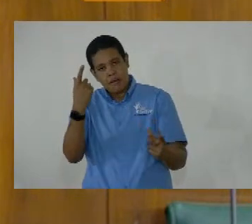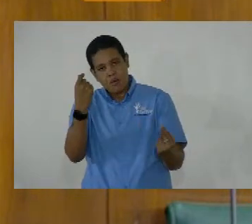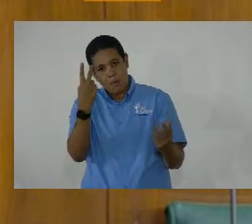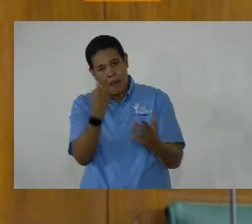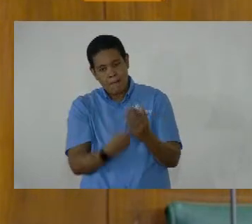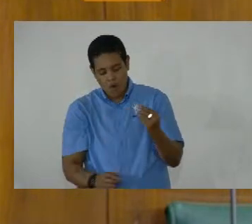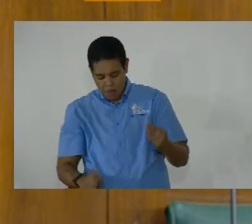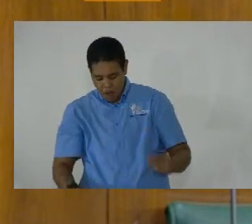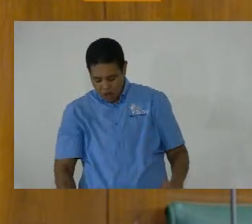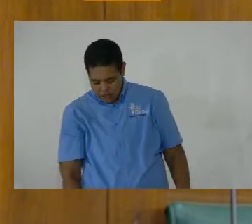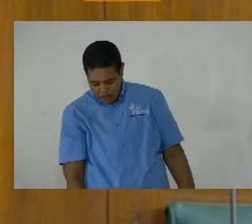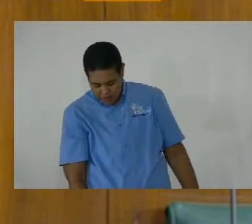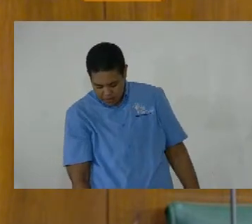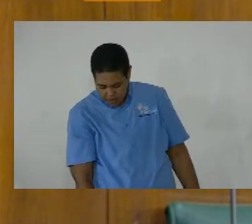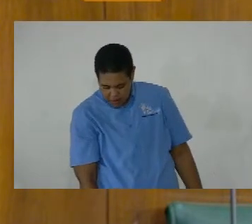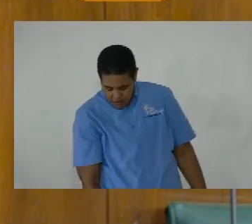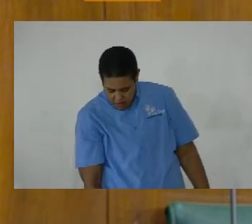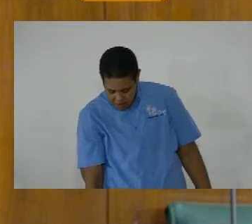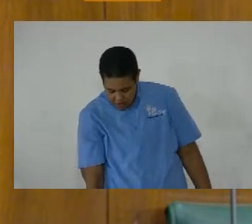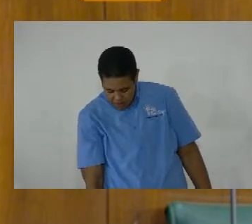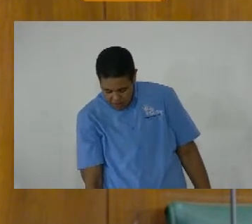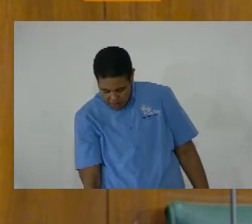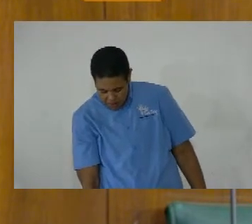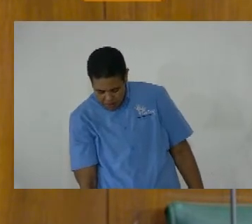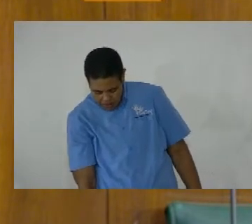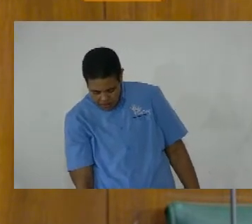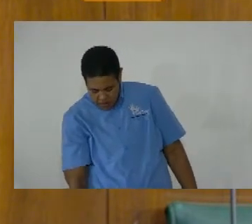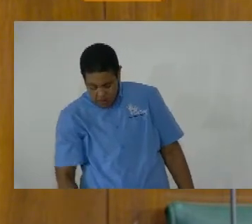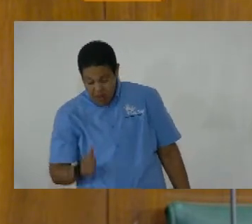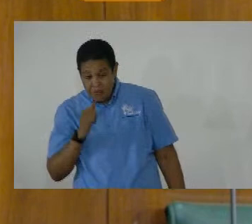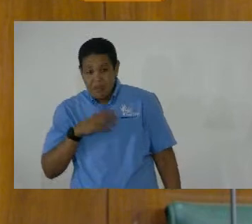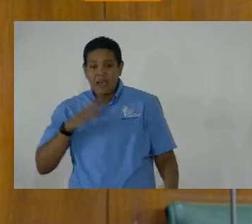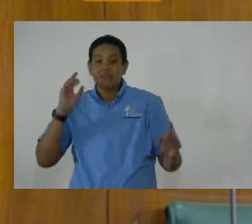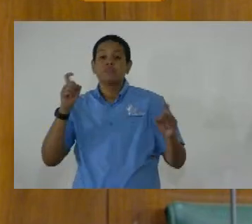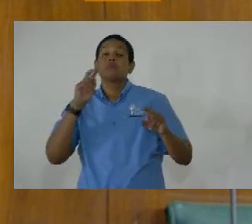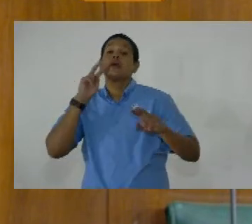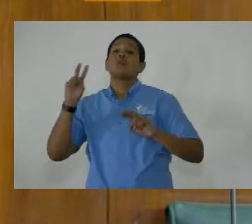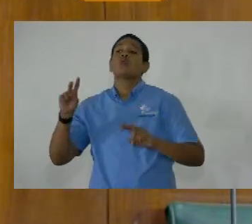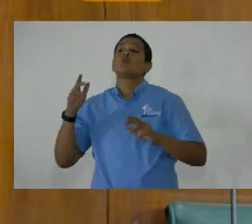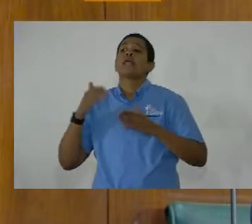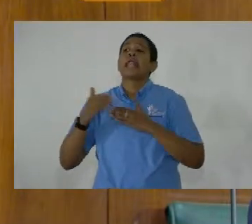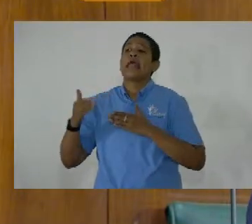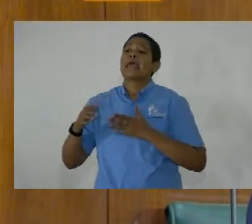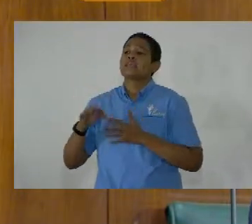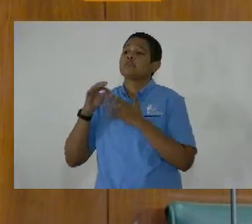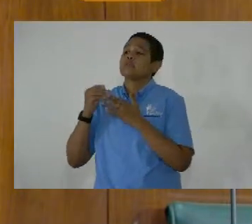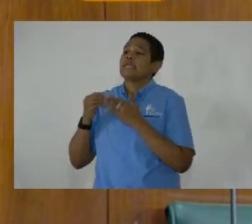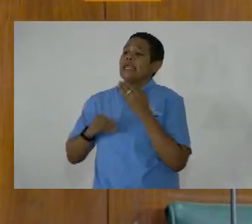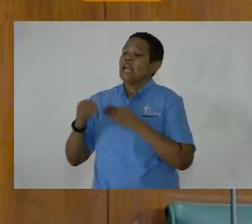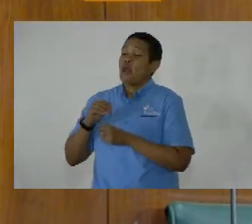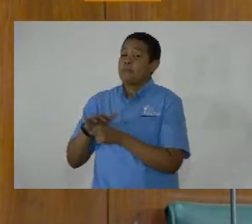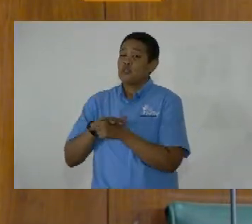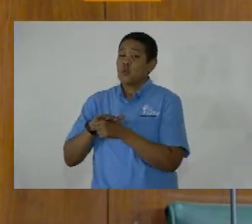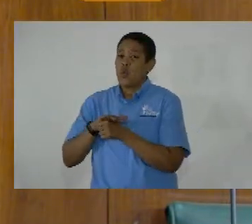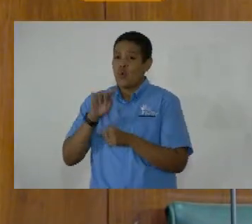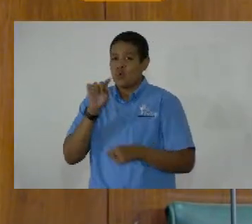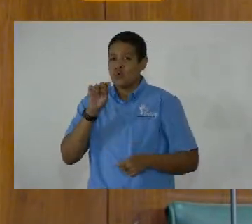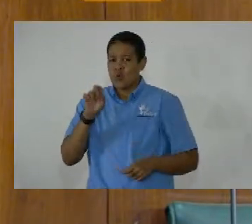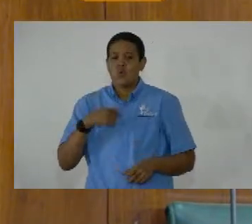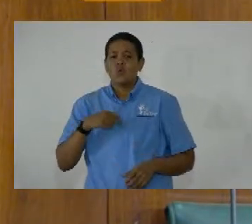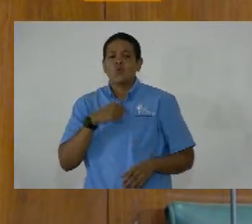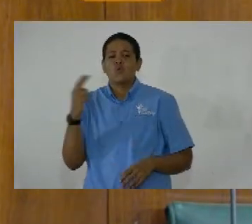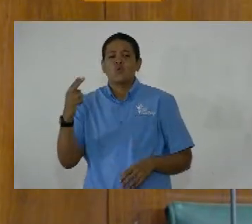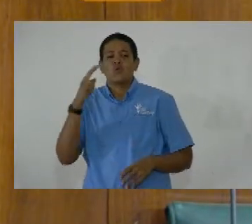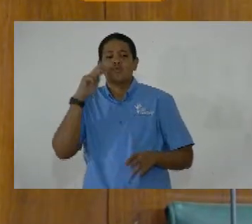Madam Speaker, I turn next to the special economic zones, which we, Madam Speaker, views as